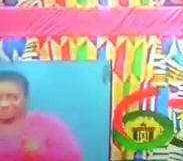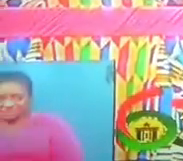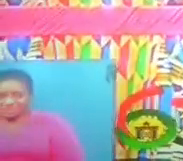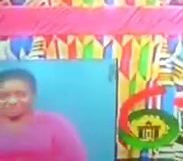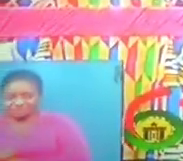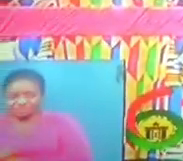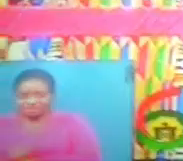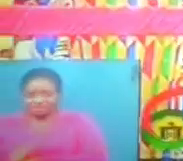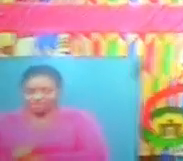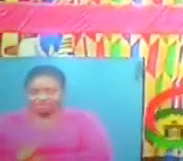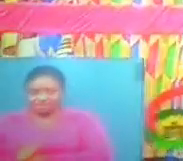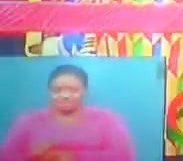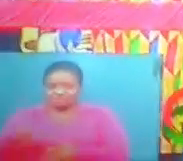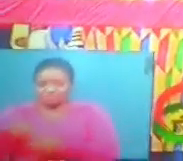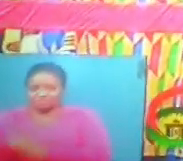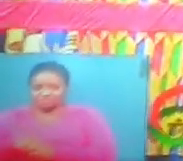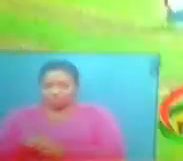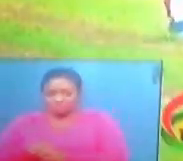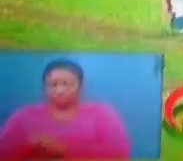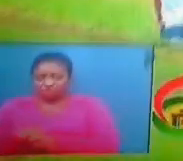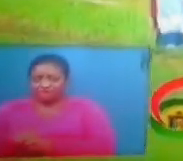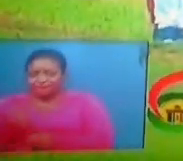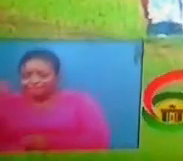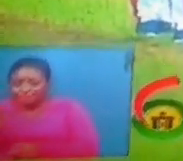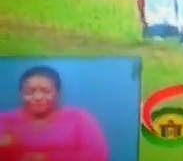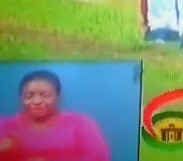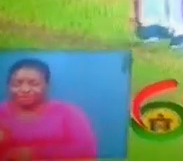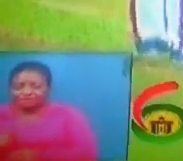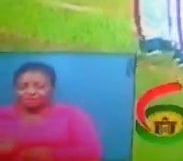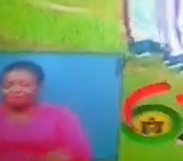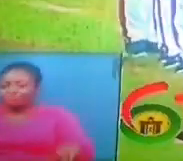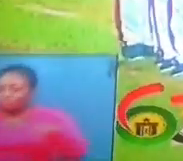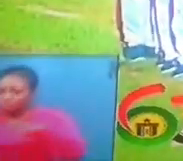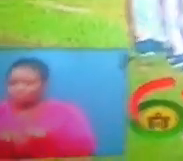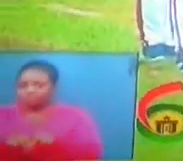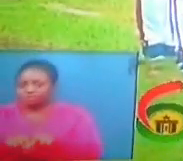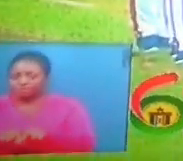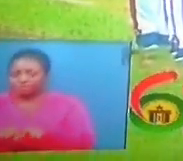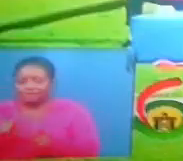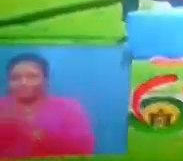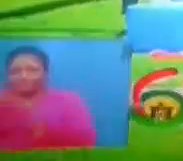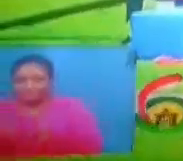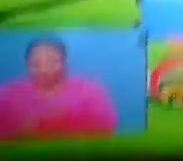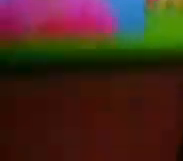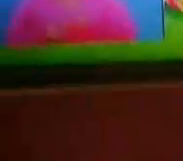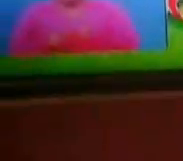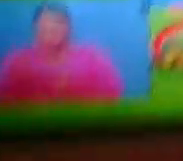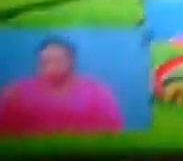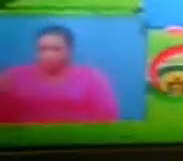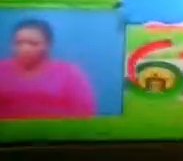training instructor. If you join the physical training instructors, then you would have to necessarily take part. The next is course